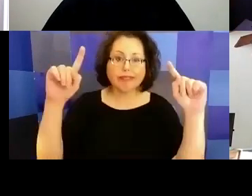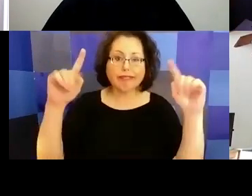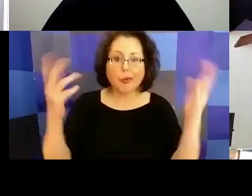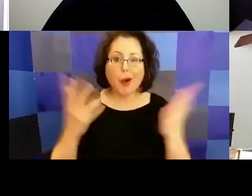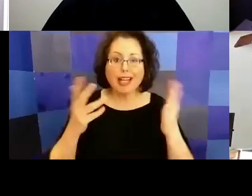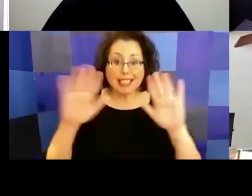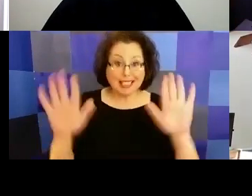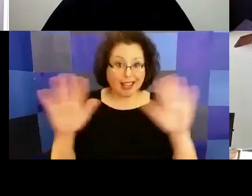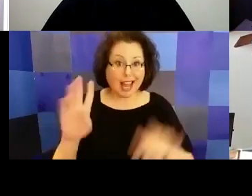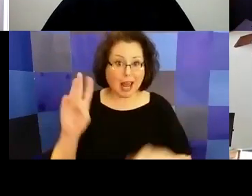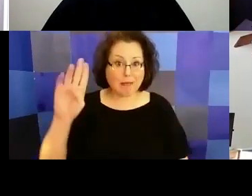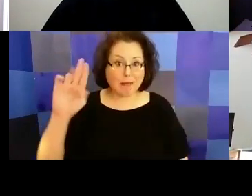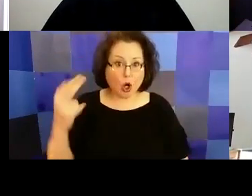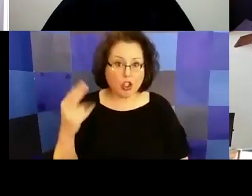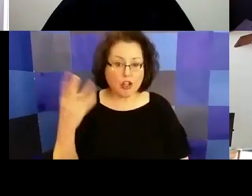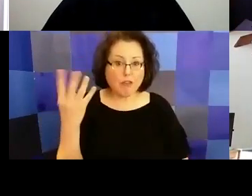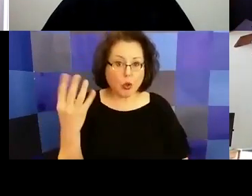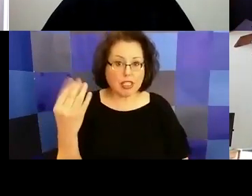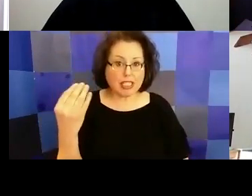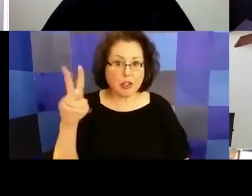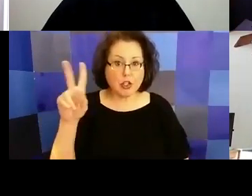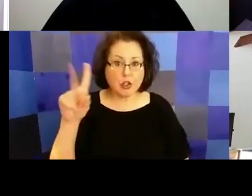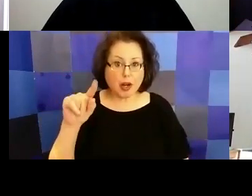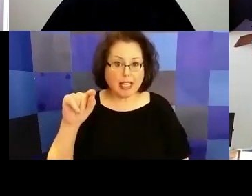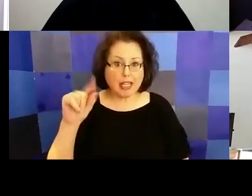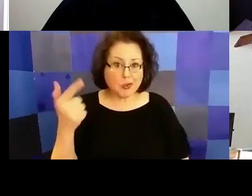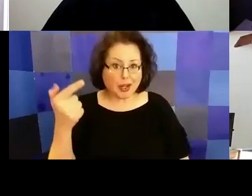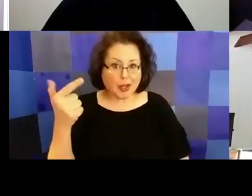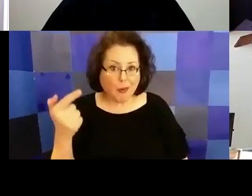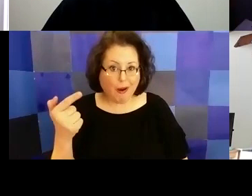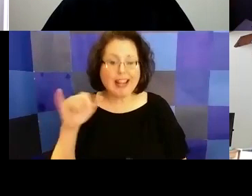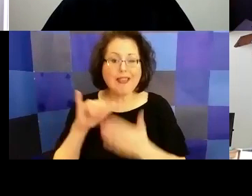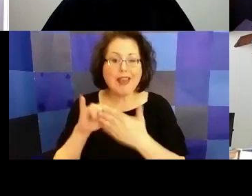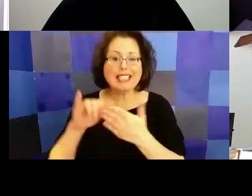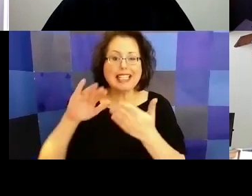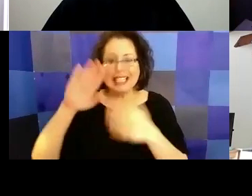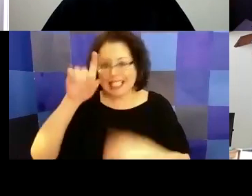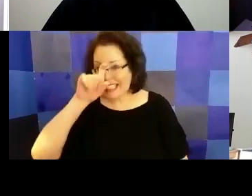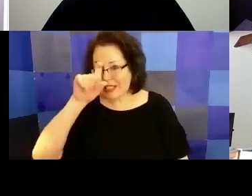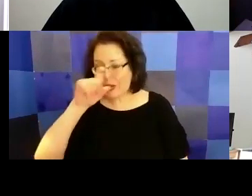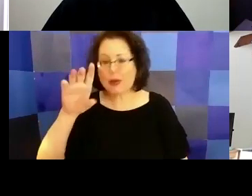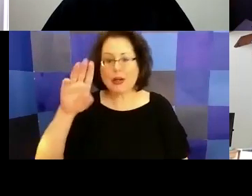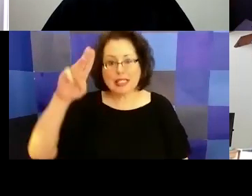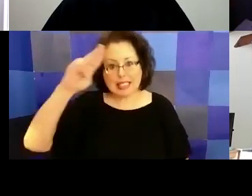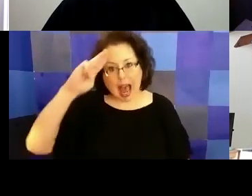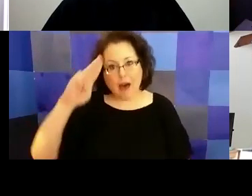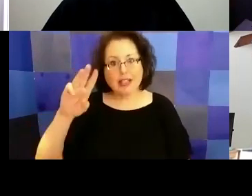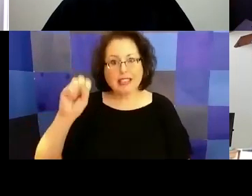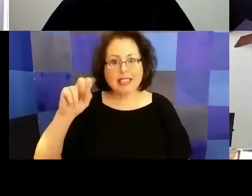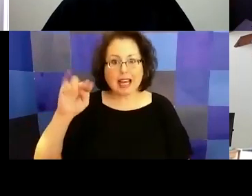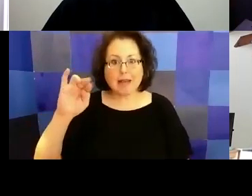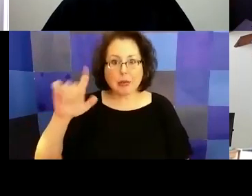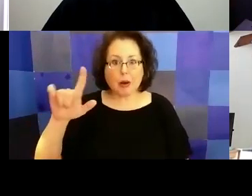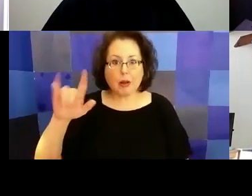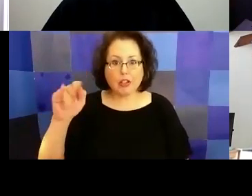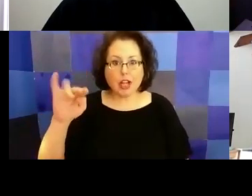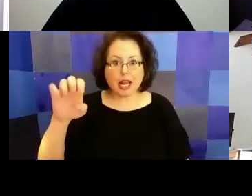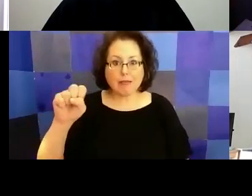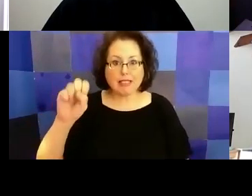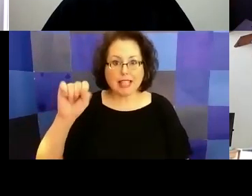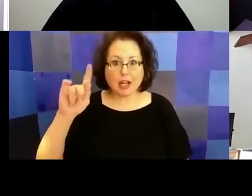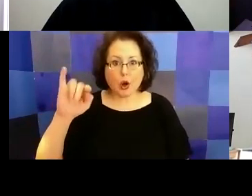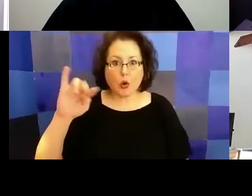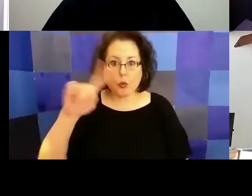Sunday, March 14, 2021, to be Eagle Scout Samuel James Sinkowitz Day in the City of